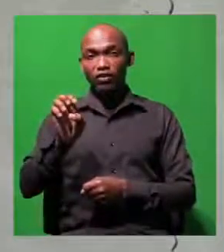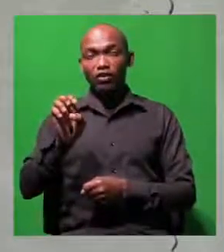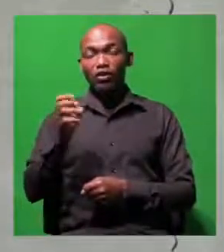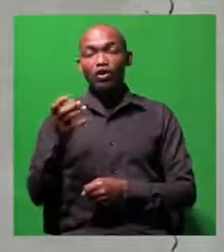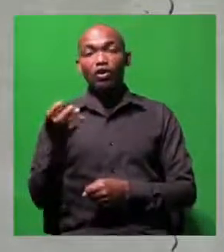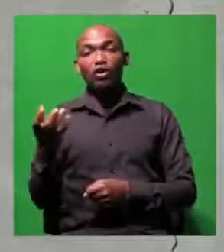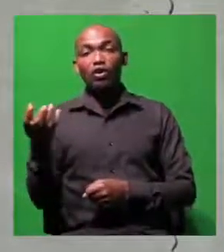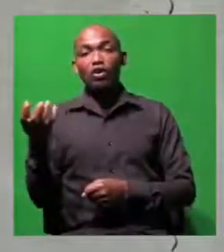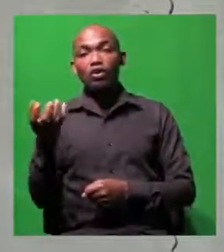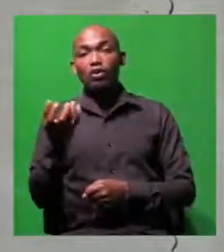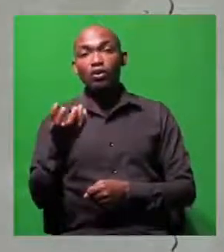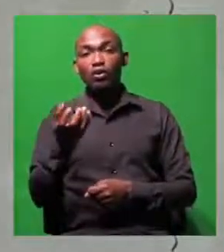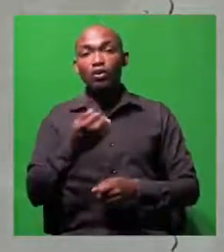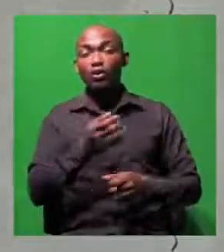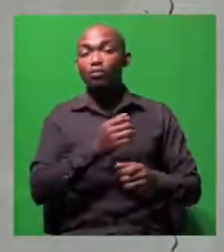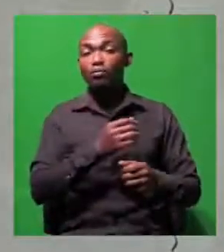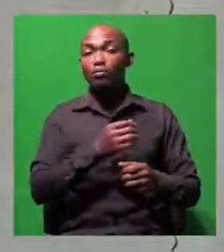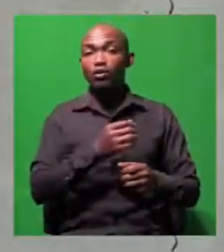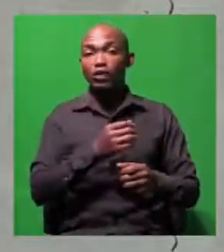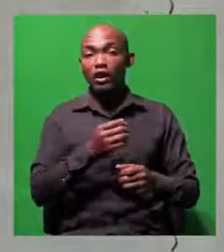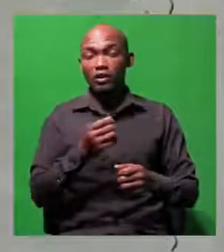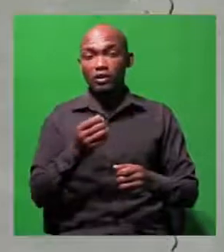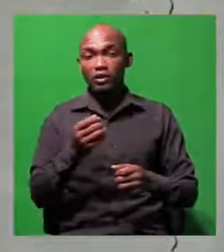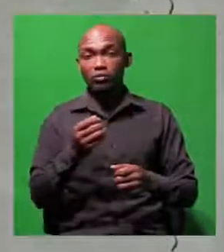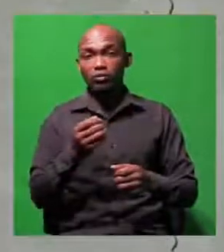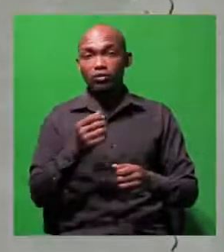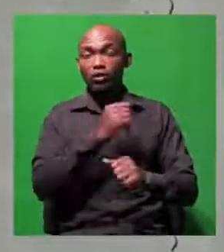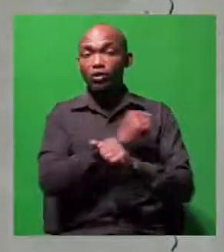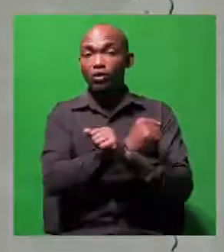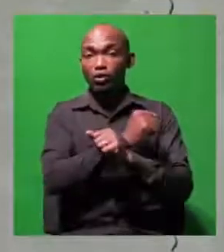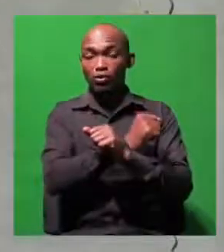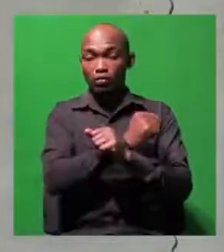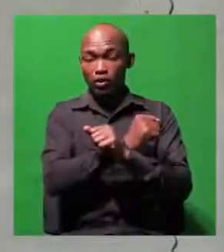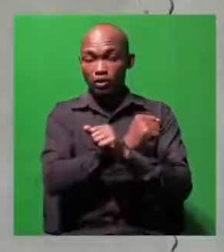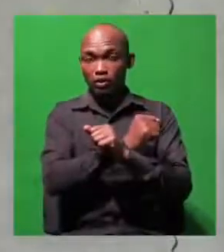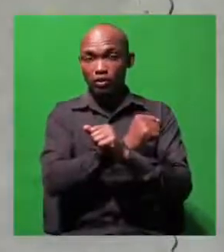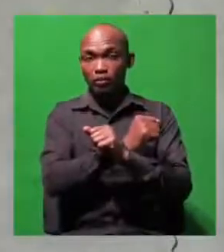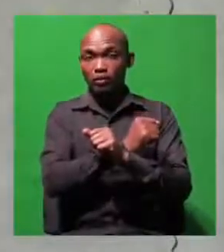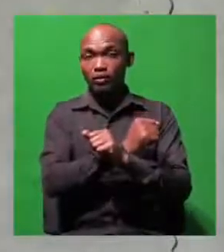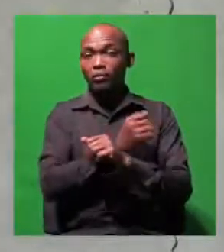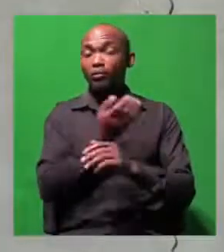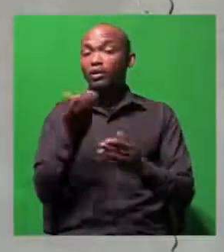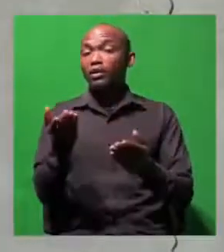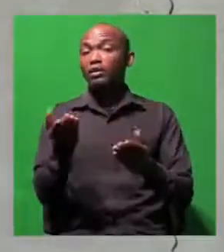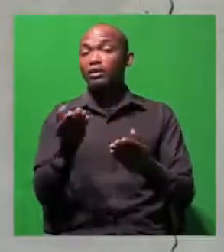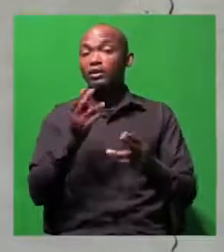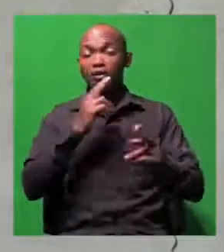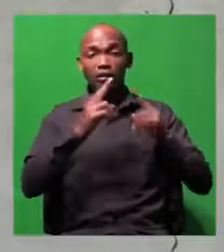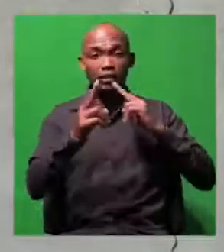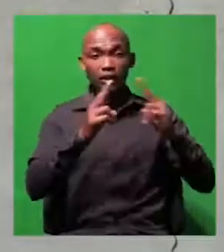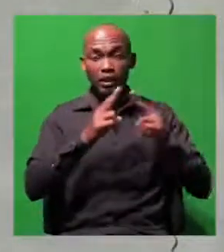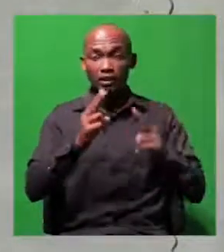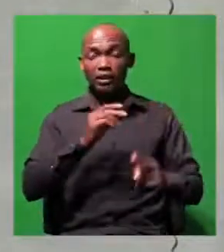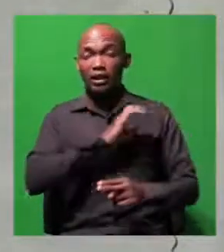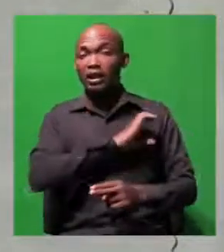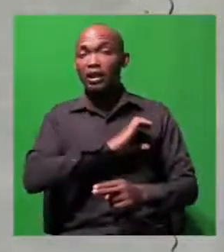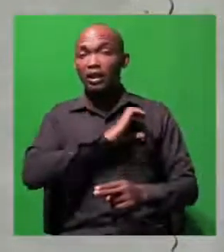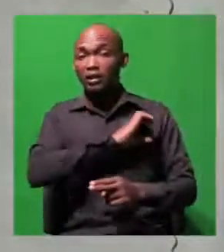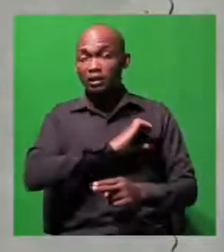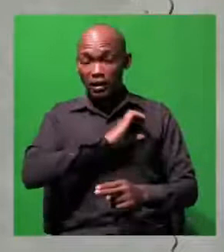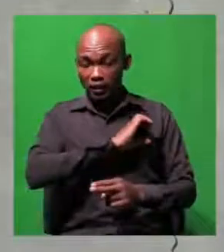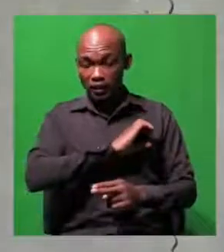Today, we proceed with this mode of production by discussing the characteristics